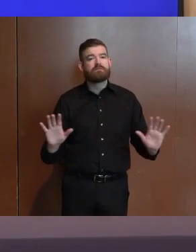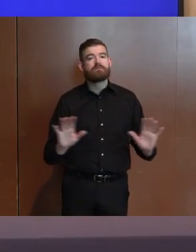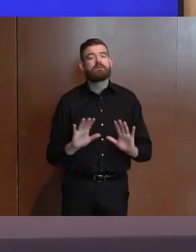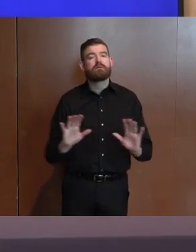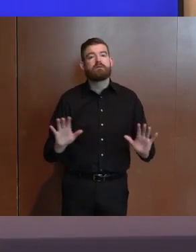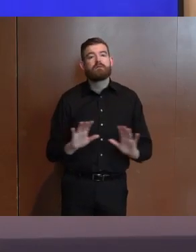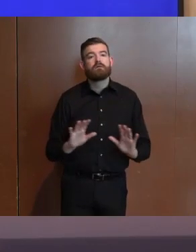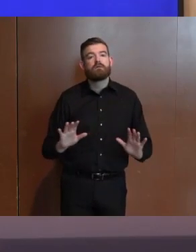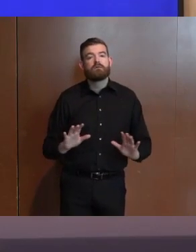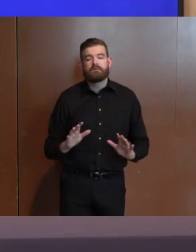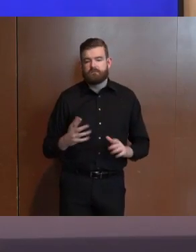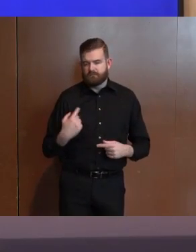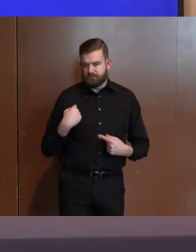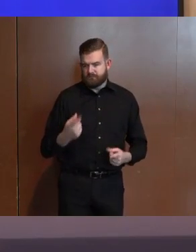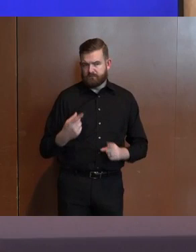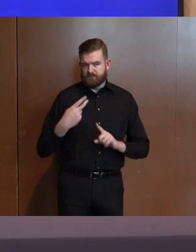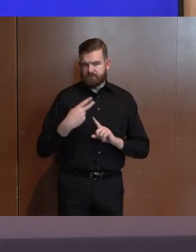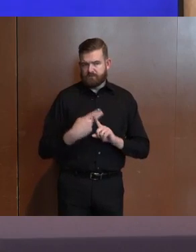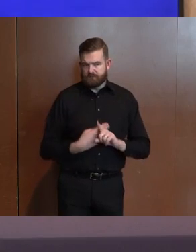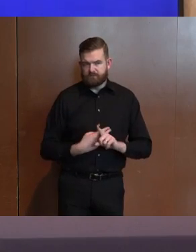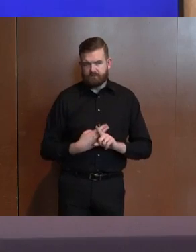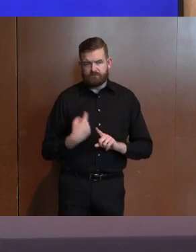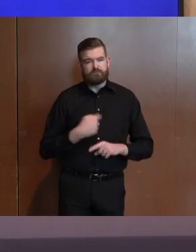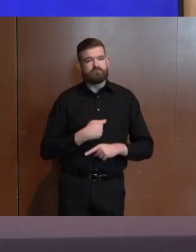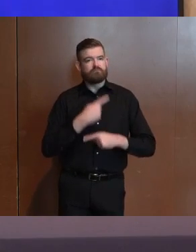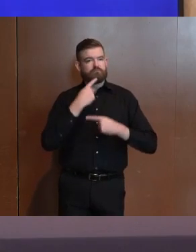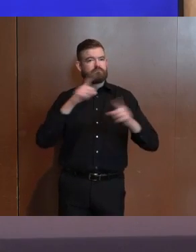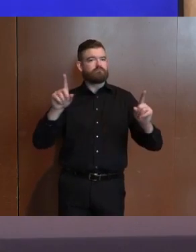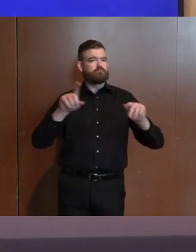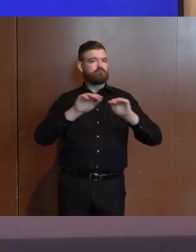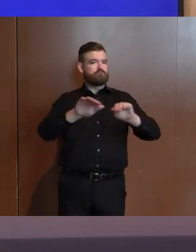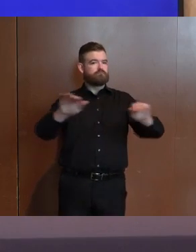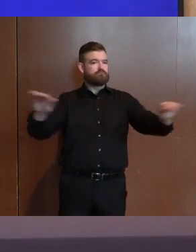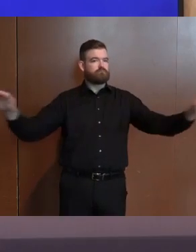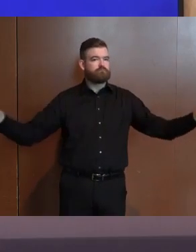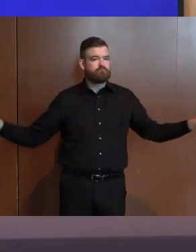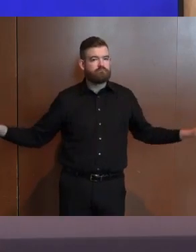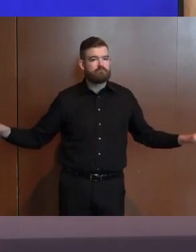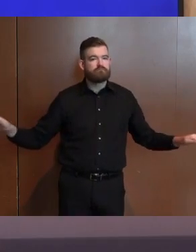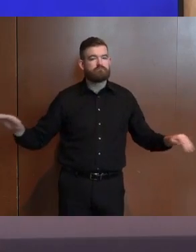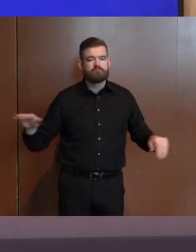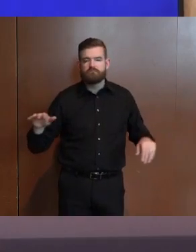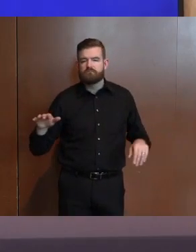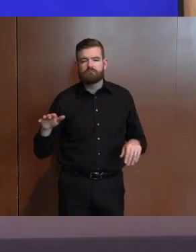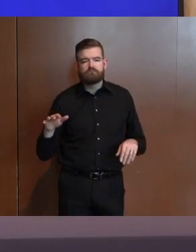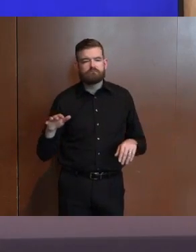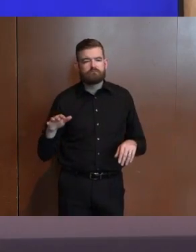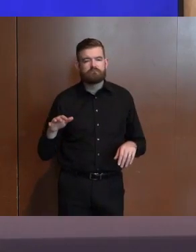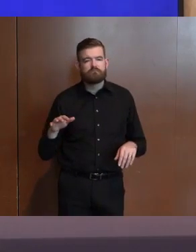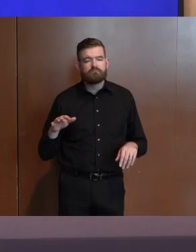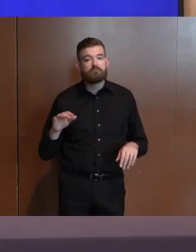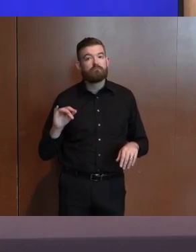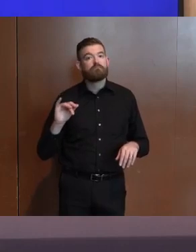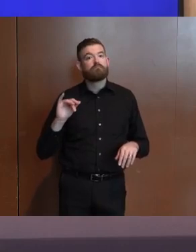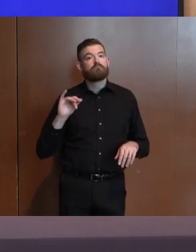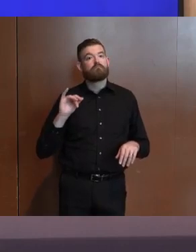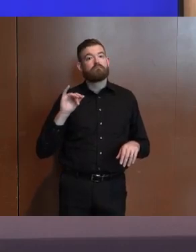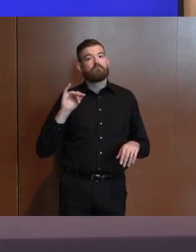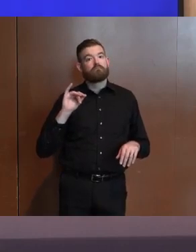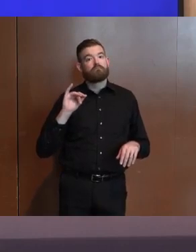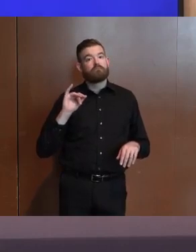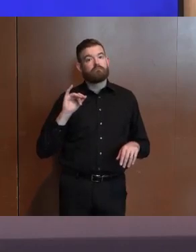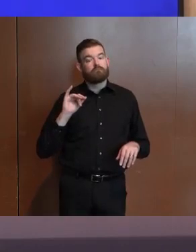And so I said this last night to somebody. I think when you make the decision based on science, data, facts,